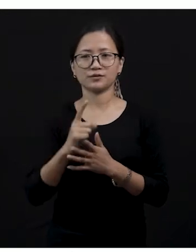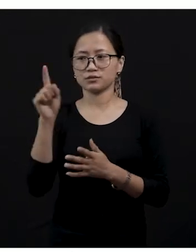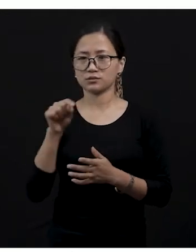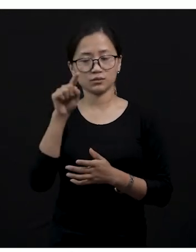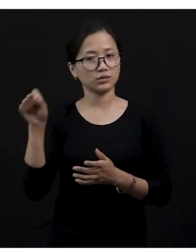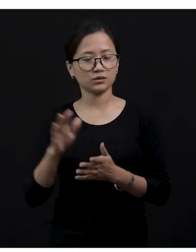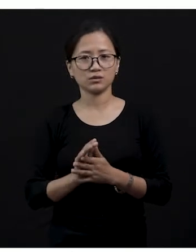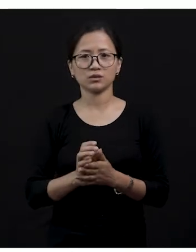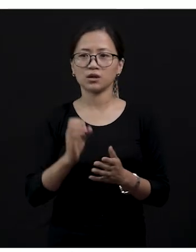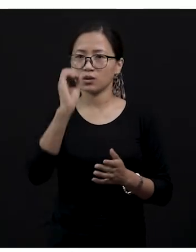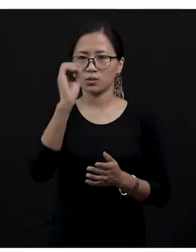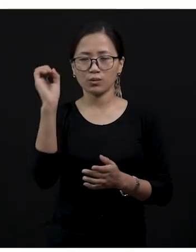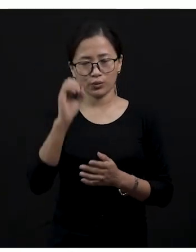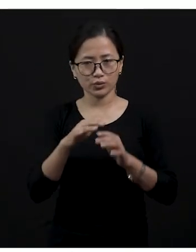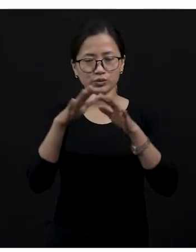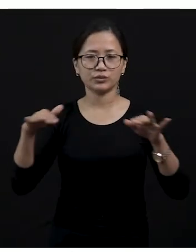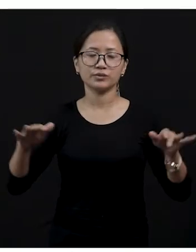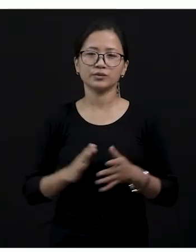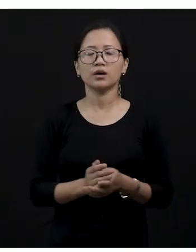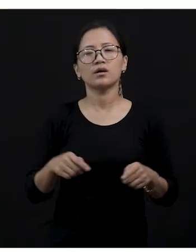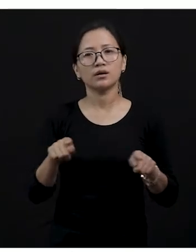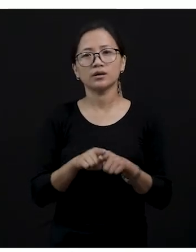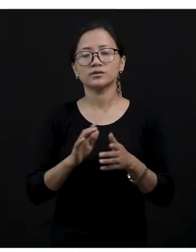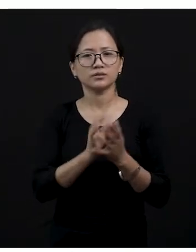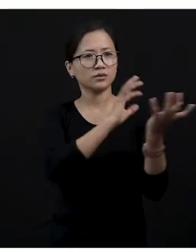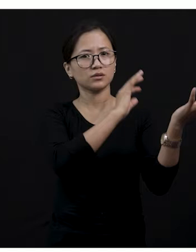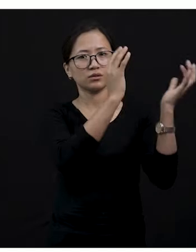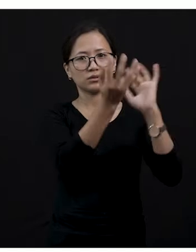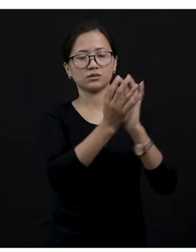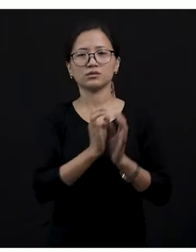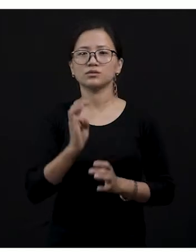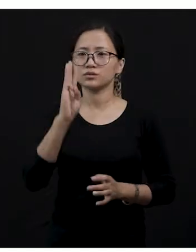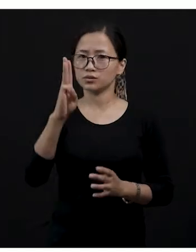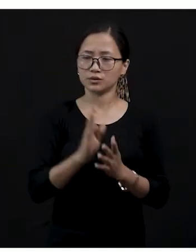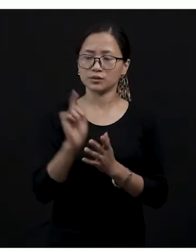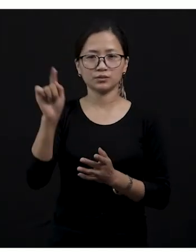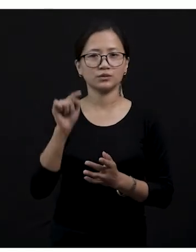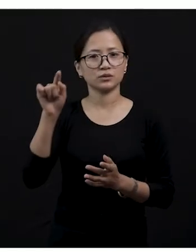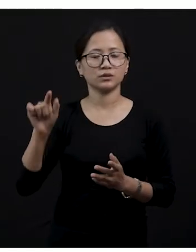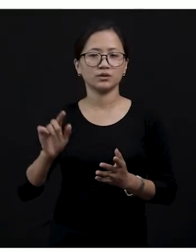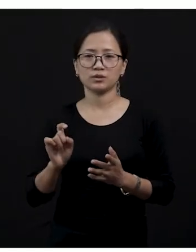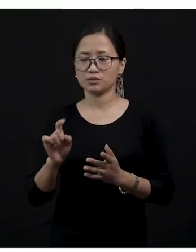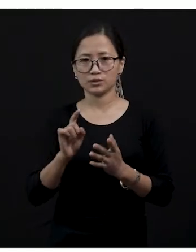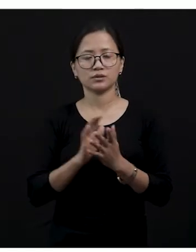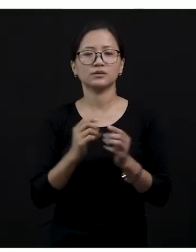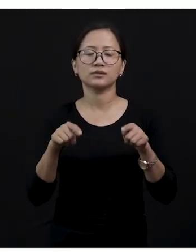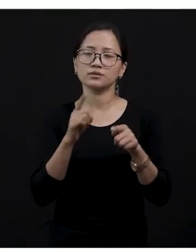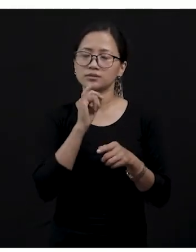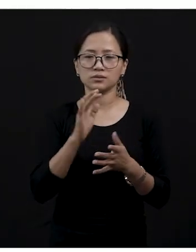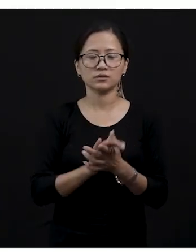drink. Only 3% of the Earth's water is fresh. Remember this,